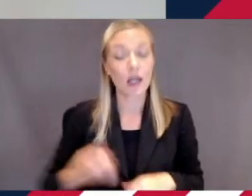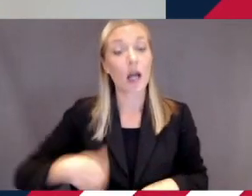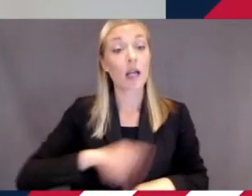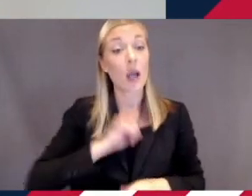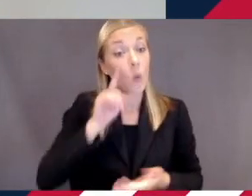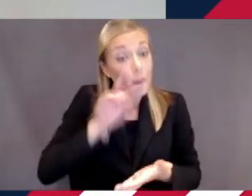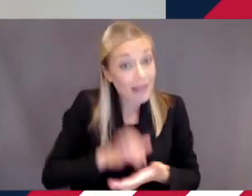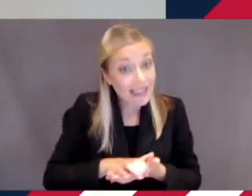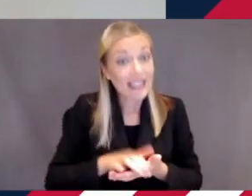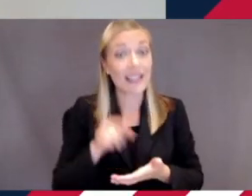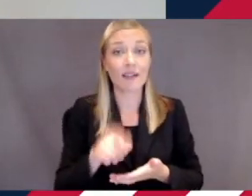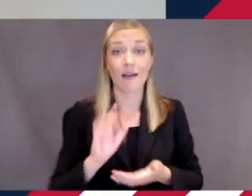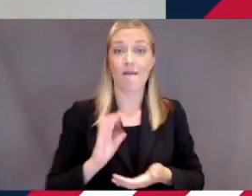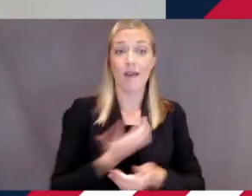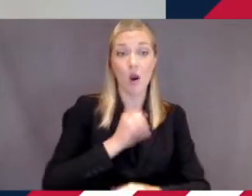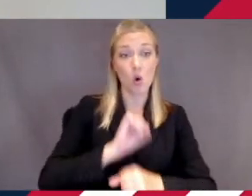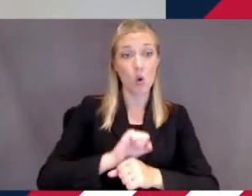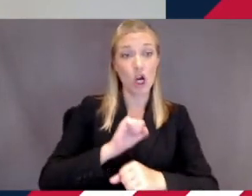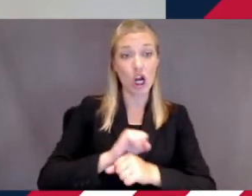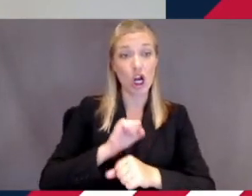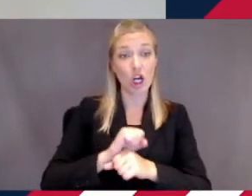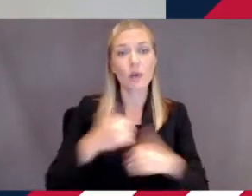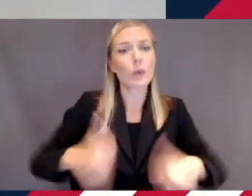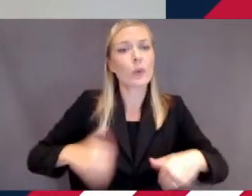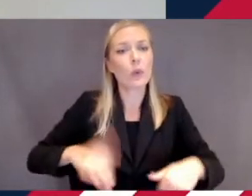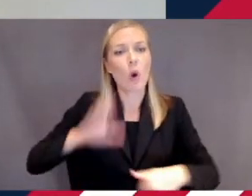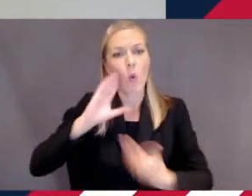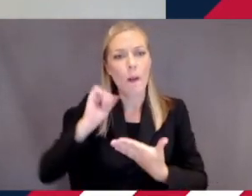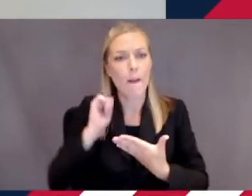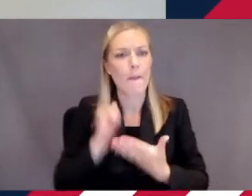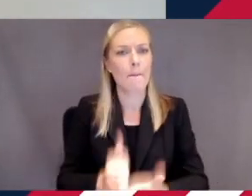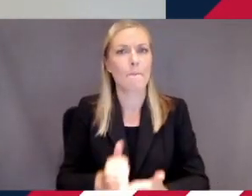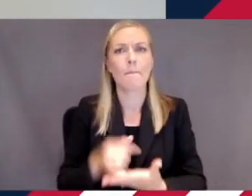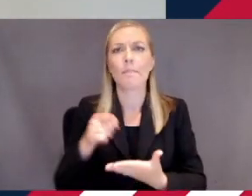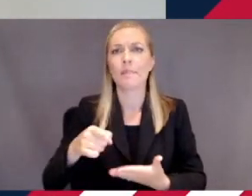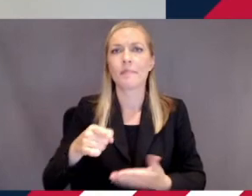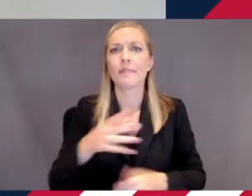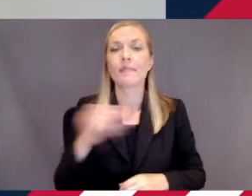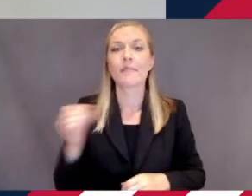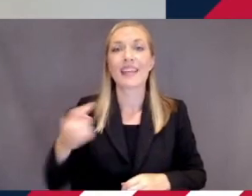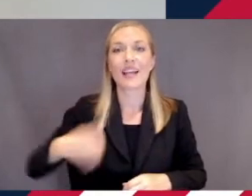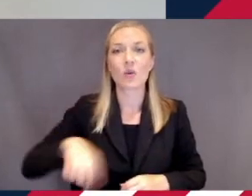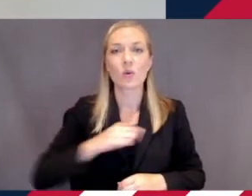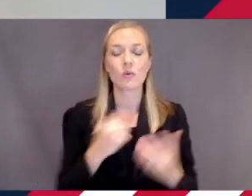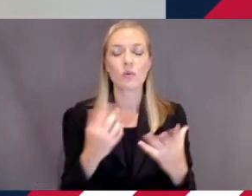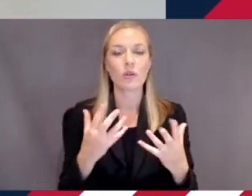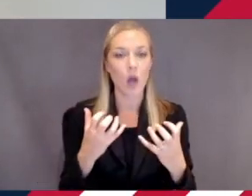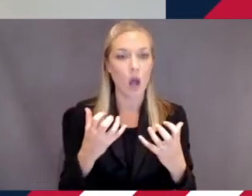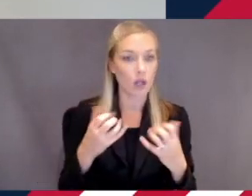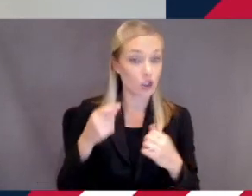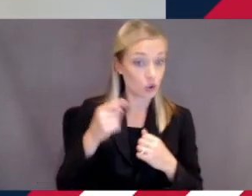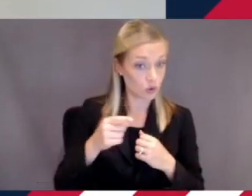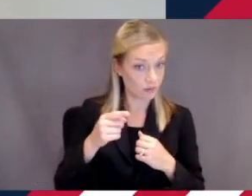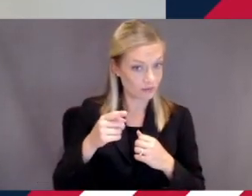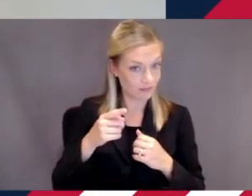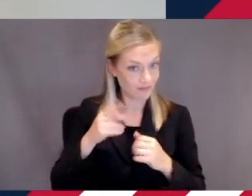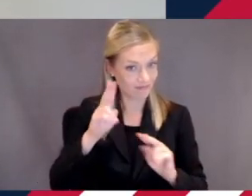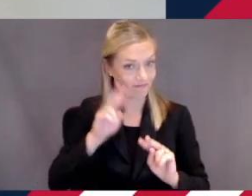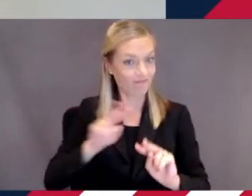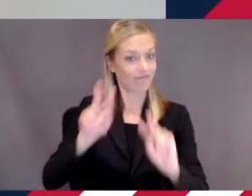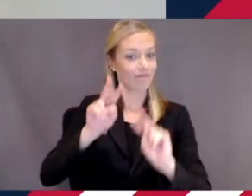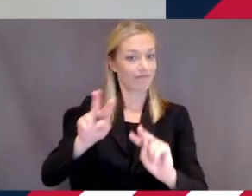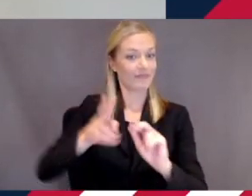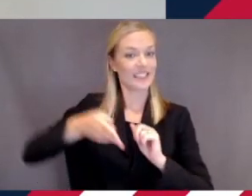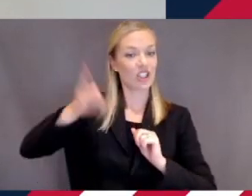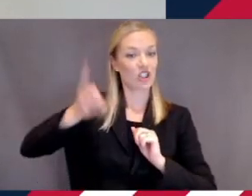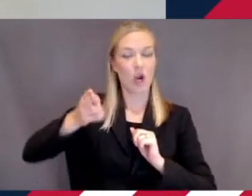election were essential to the historically diverse 2020 presidential primary field. And we firmly believe